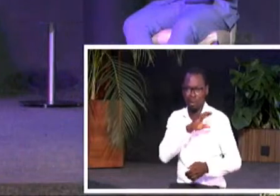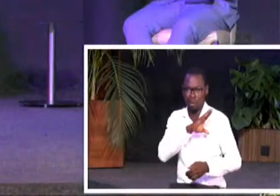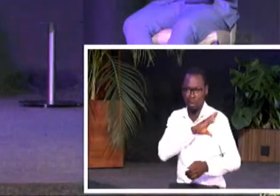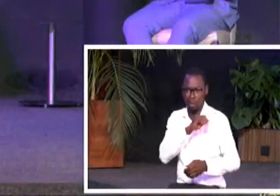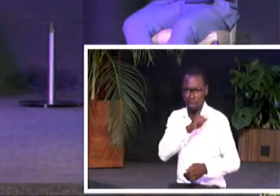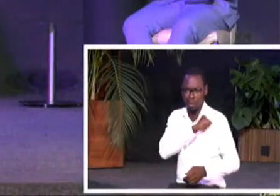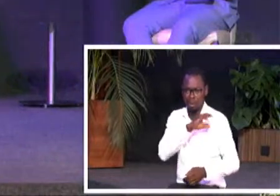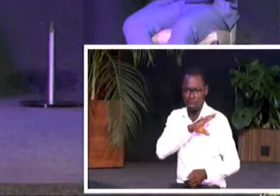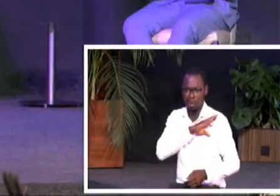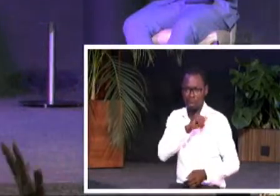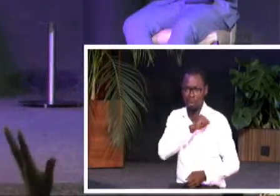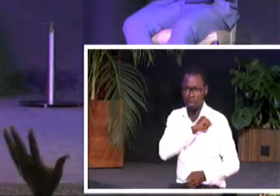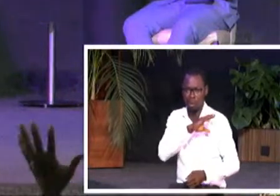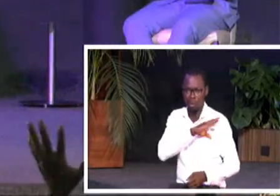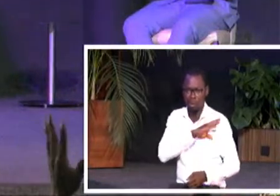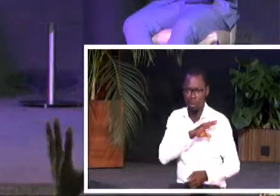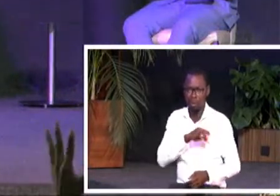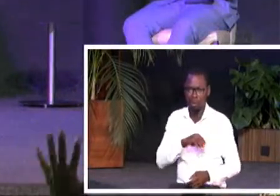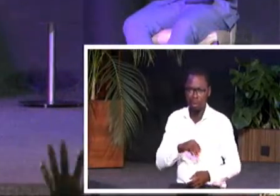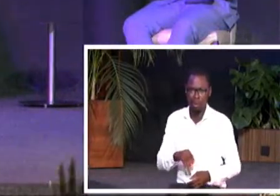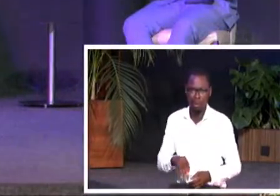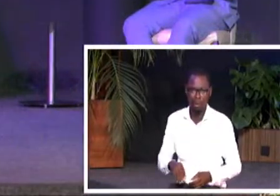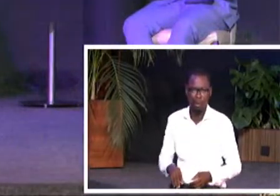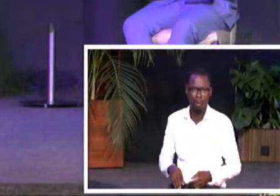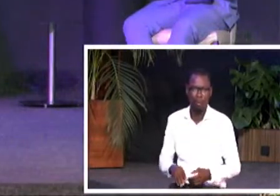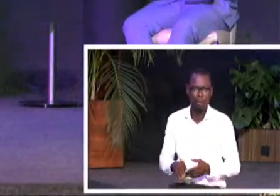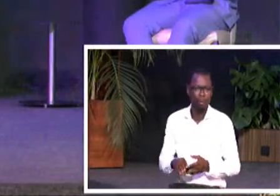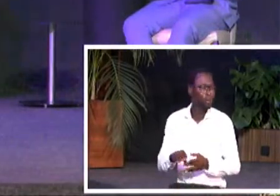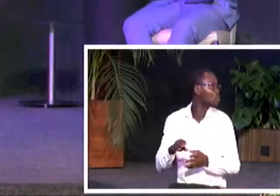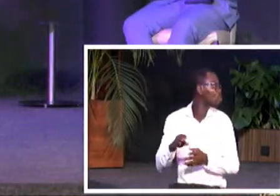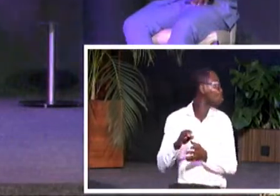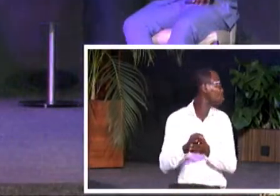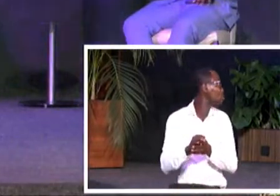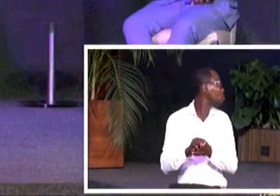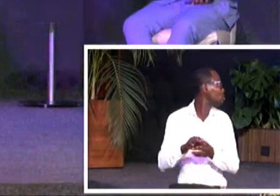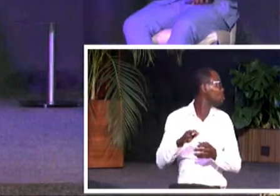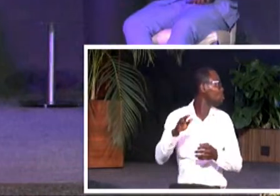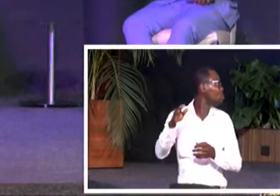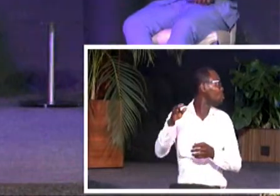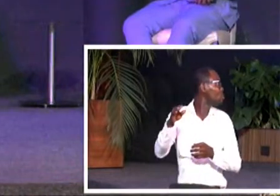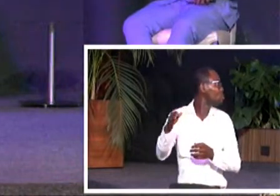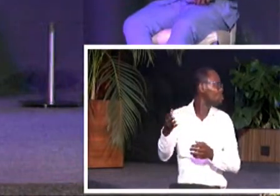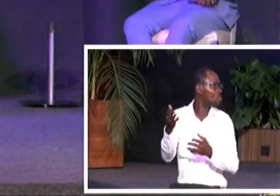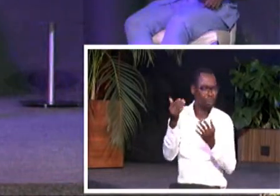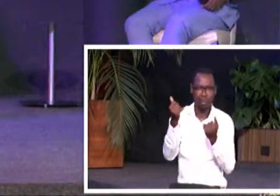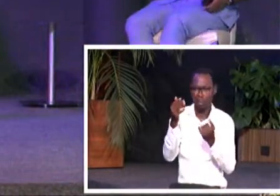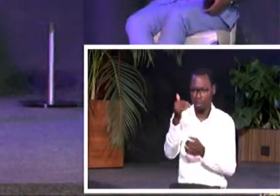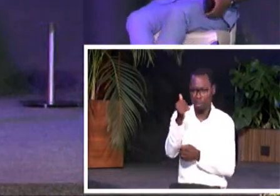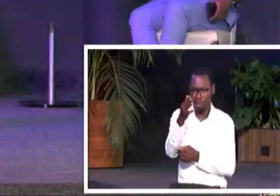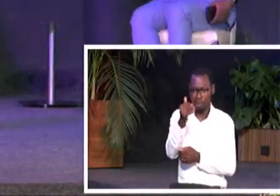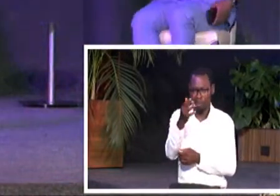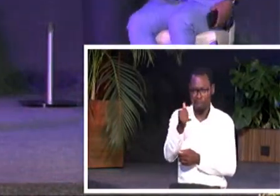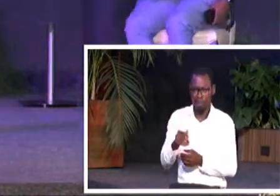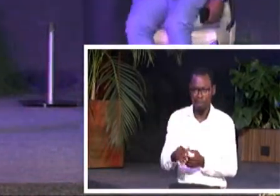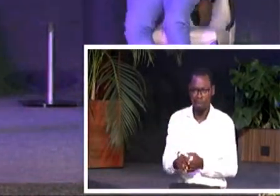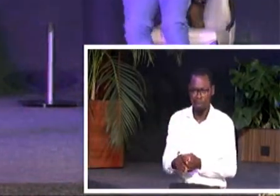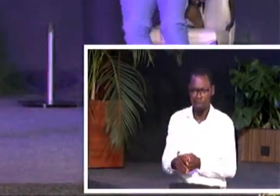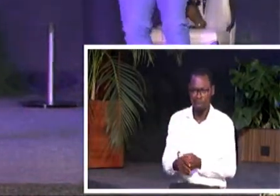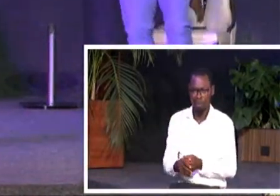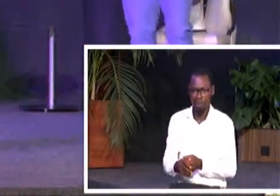Let's see whether we can bridge this gap. I'm trying to understand. Is it okay? Yeah, come, come, come.